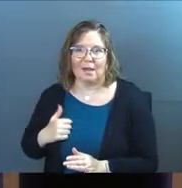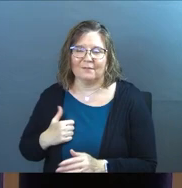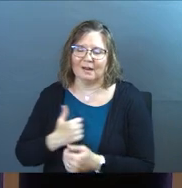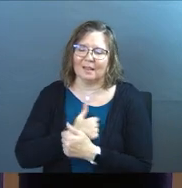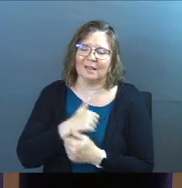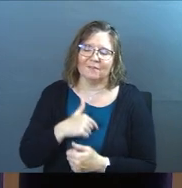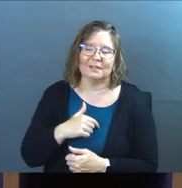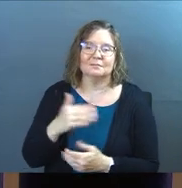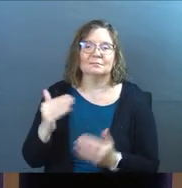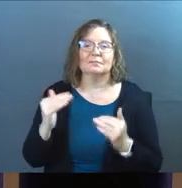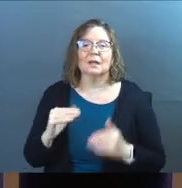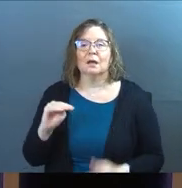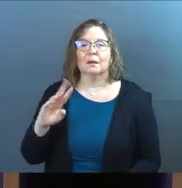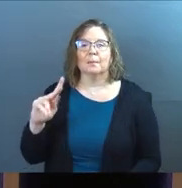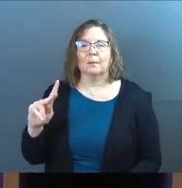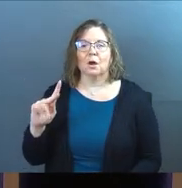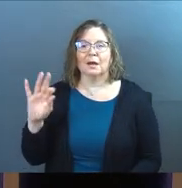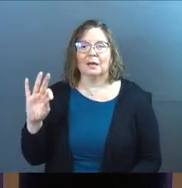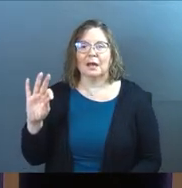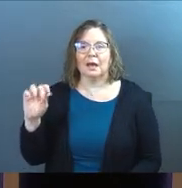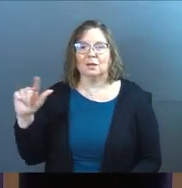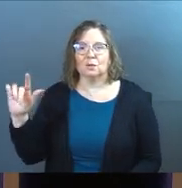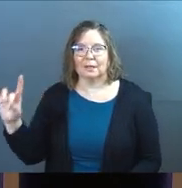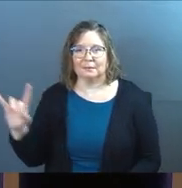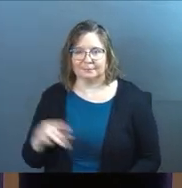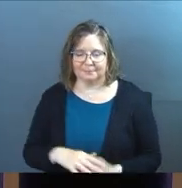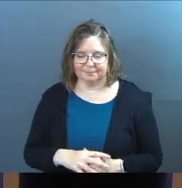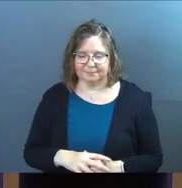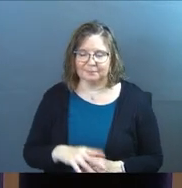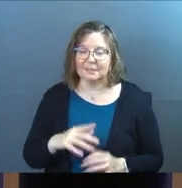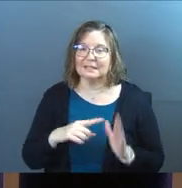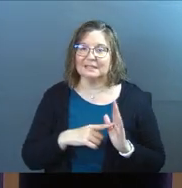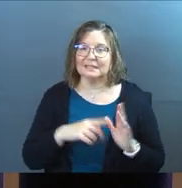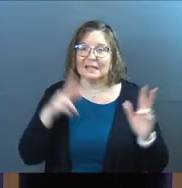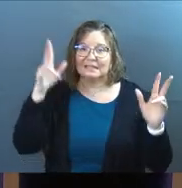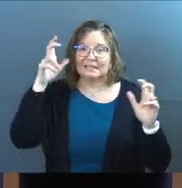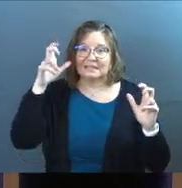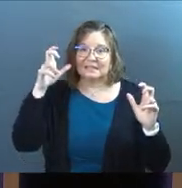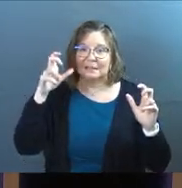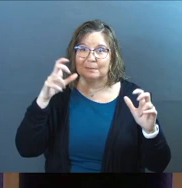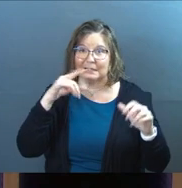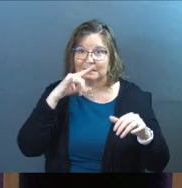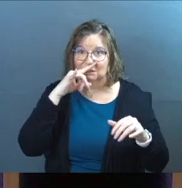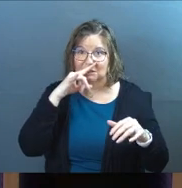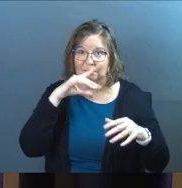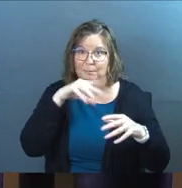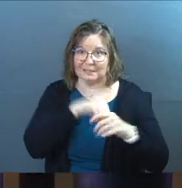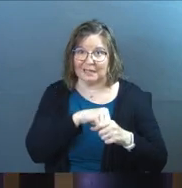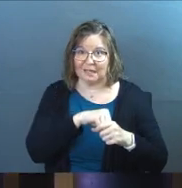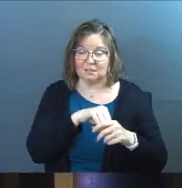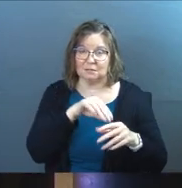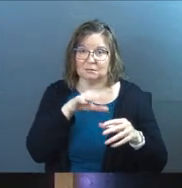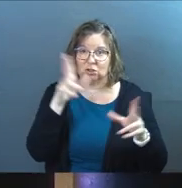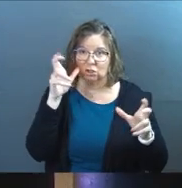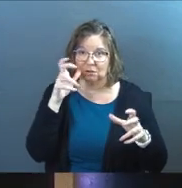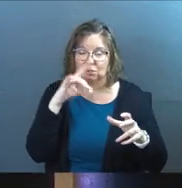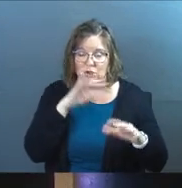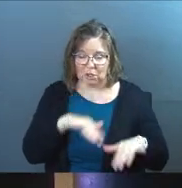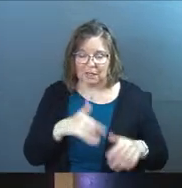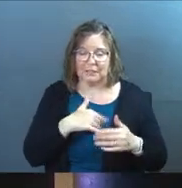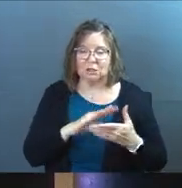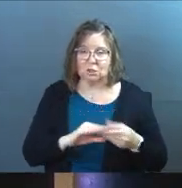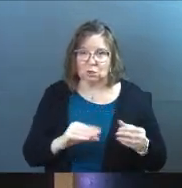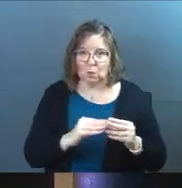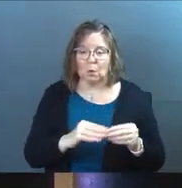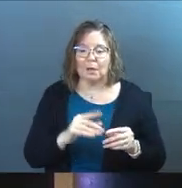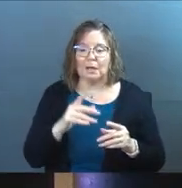I love this. Mark 9, verse 28. Here's another example. There's a demon-possessed child in this story.